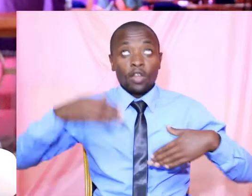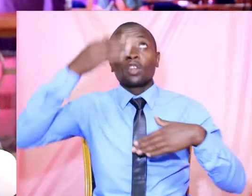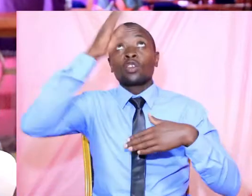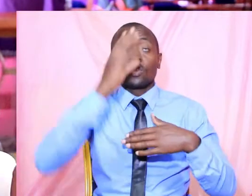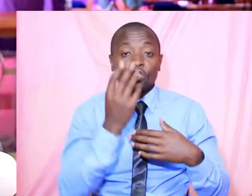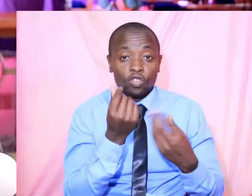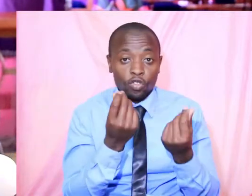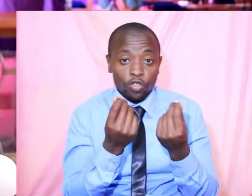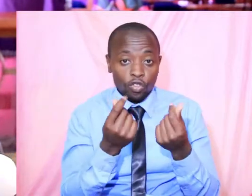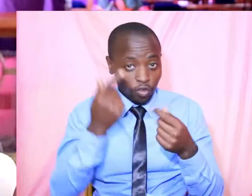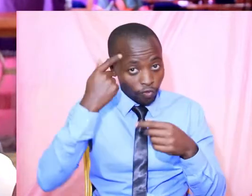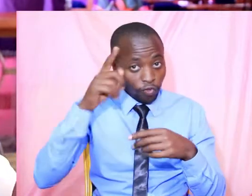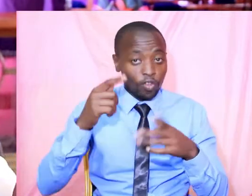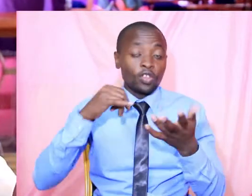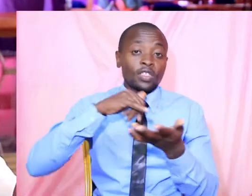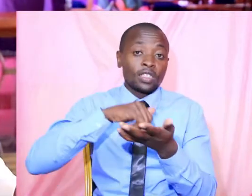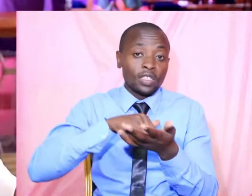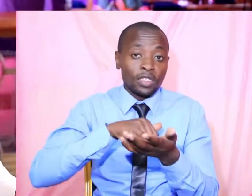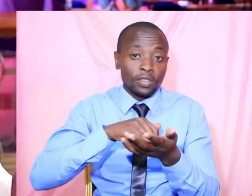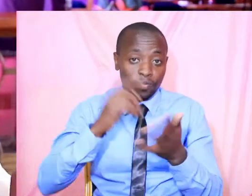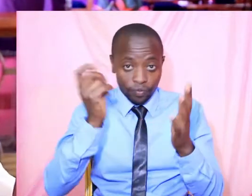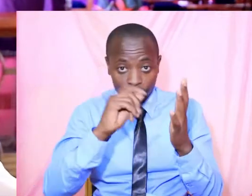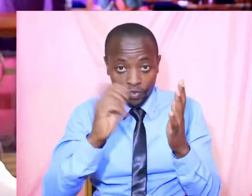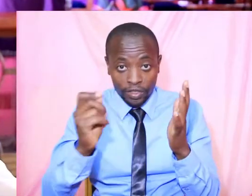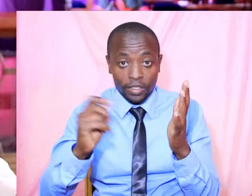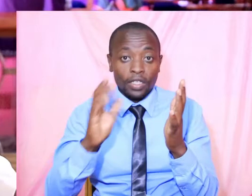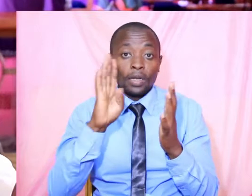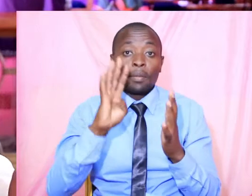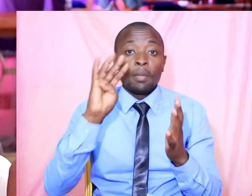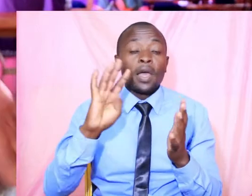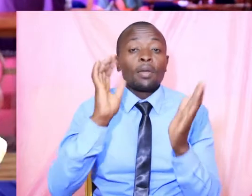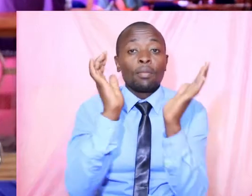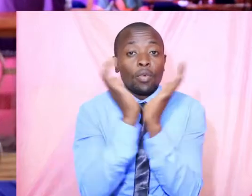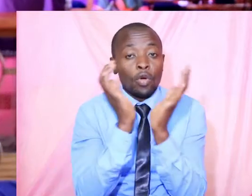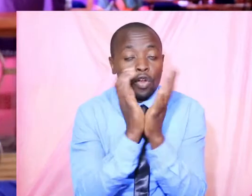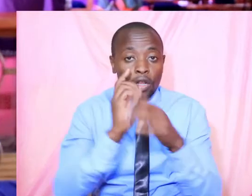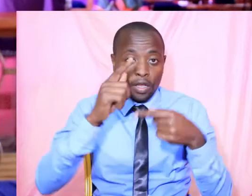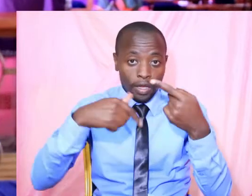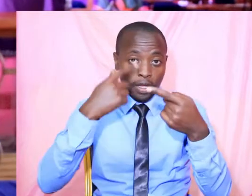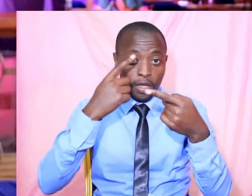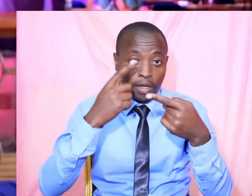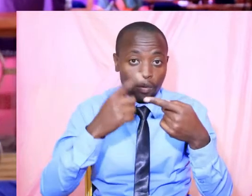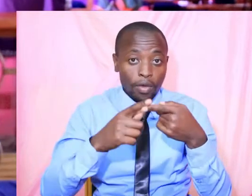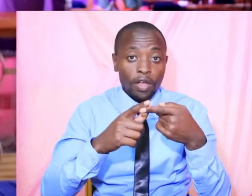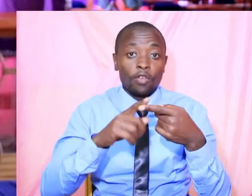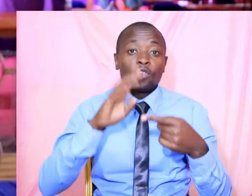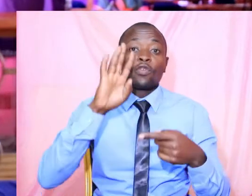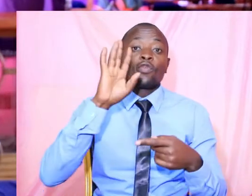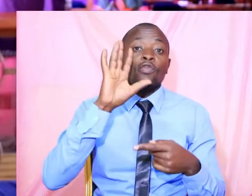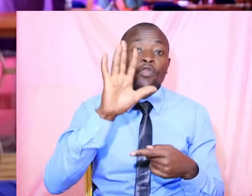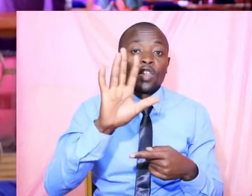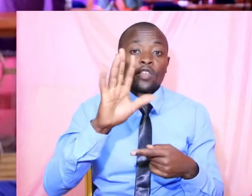for it. It was written by Apostle Paul about AD 57.